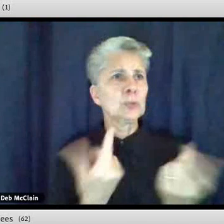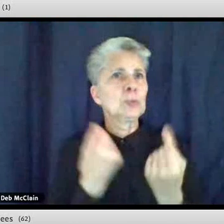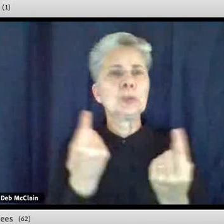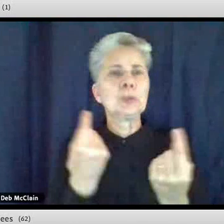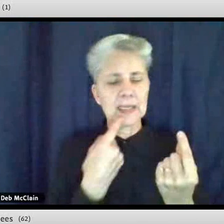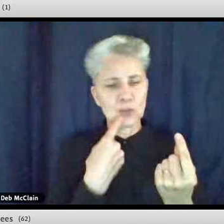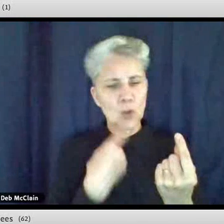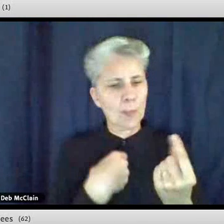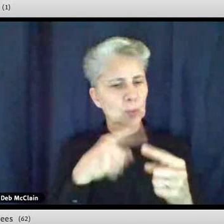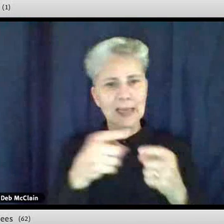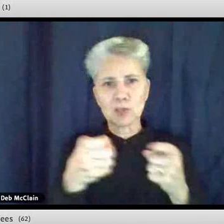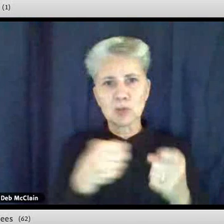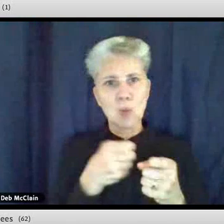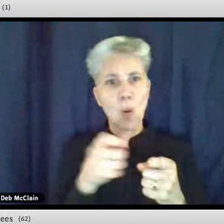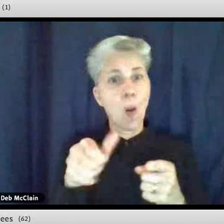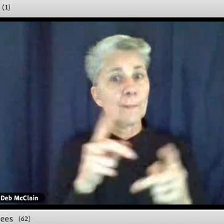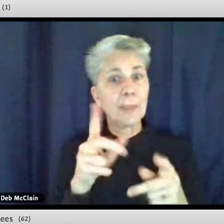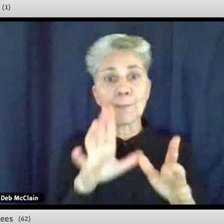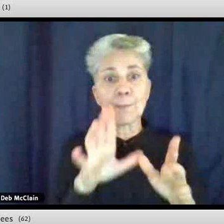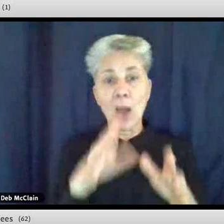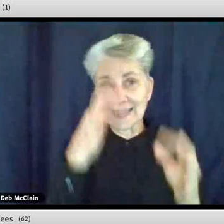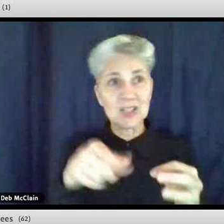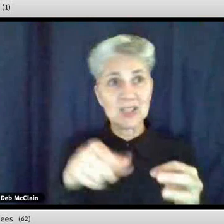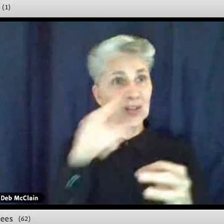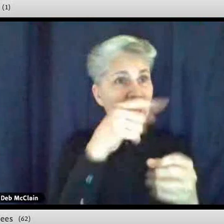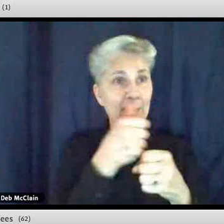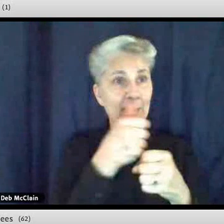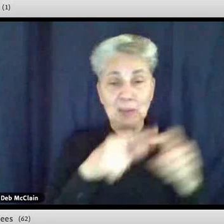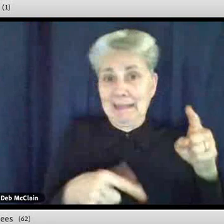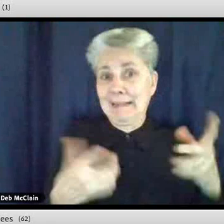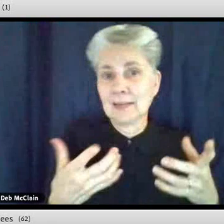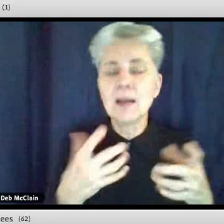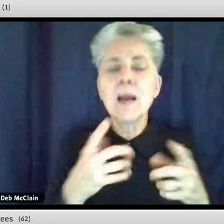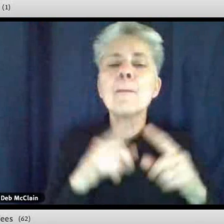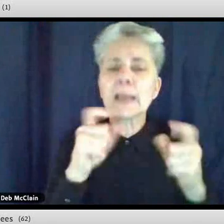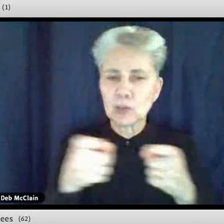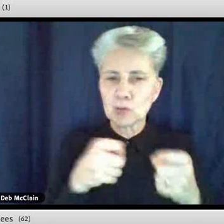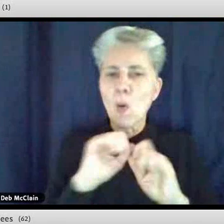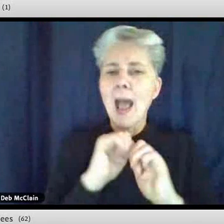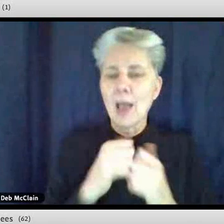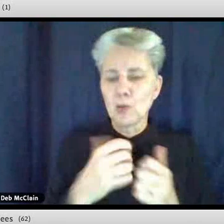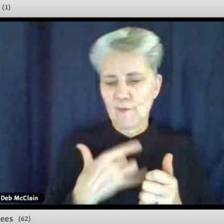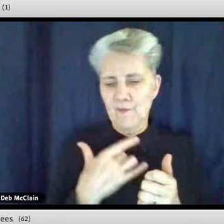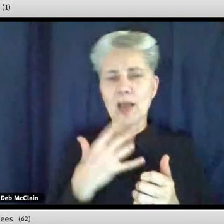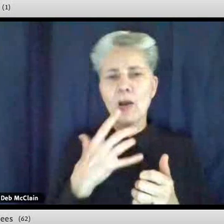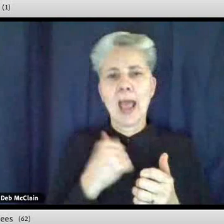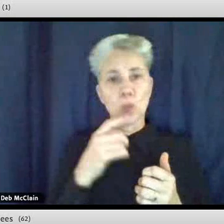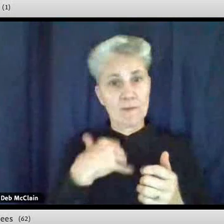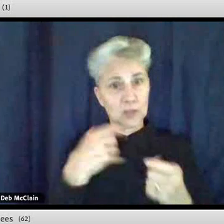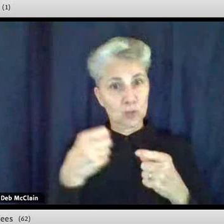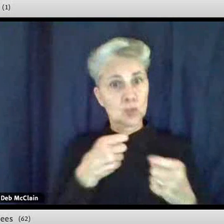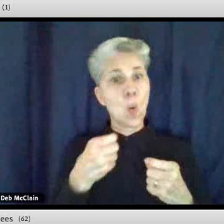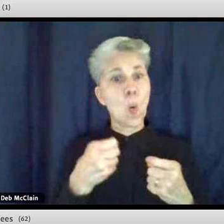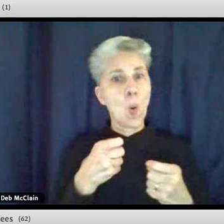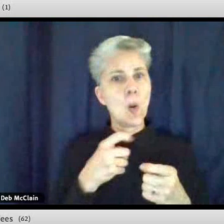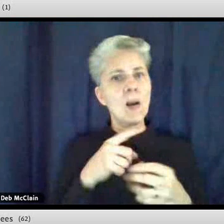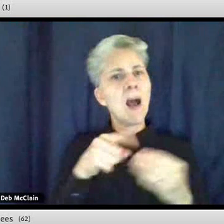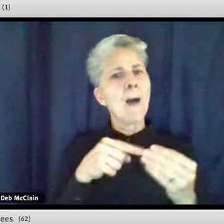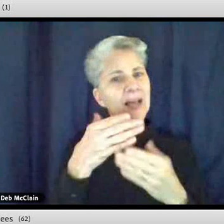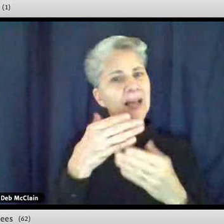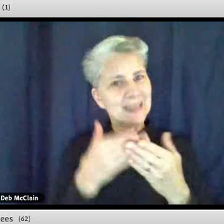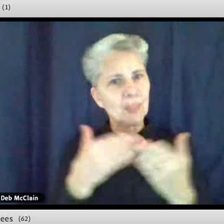been married. Whenever I've gotten overwhelmed or upset about something, he's told me you can't control other people and the decisions they make. But